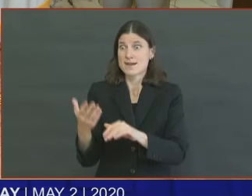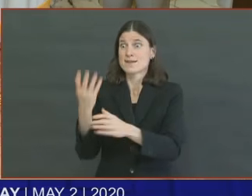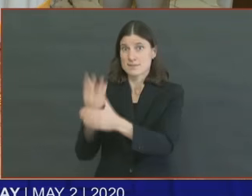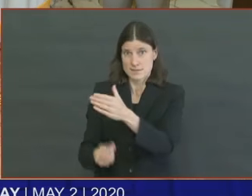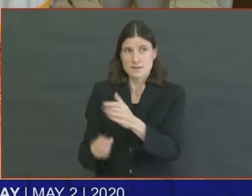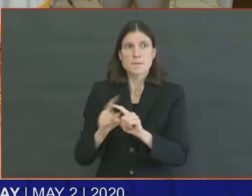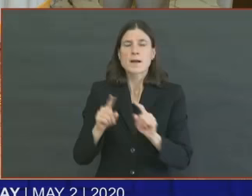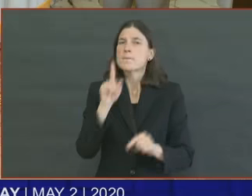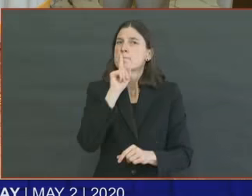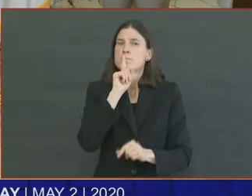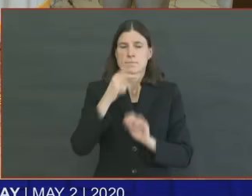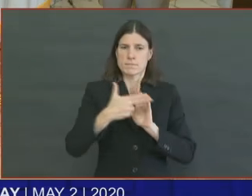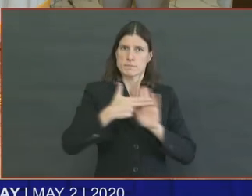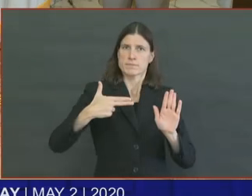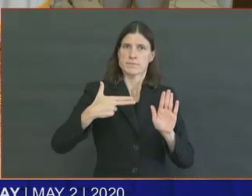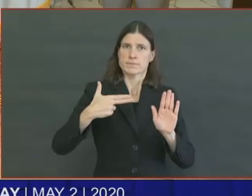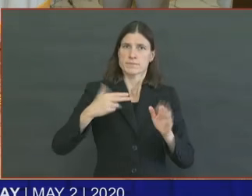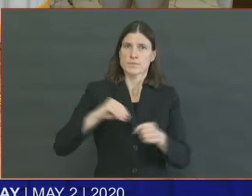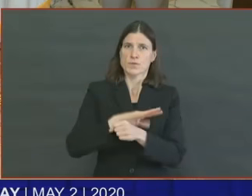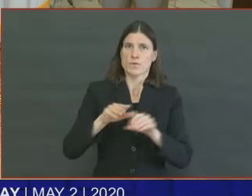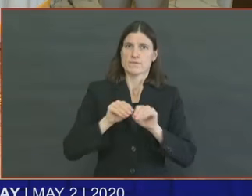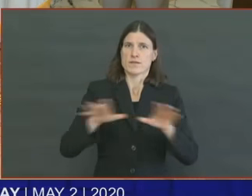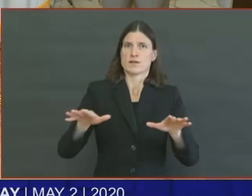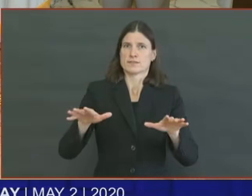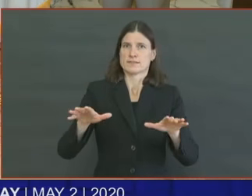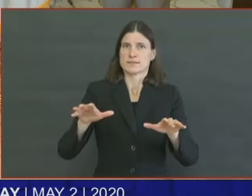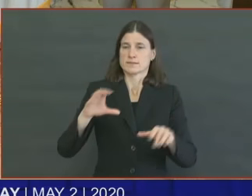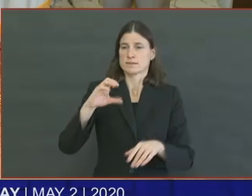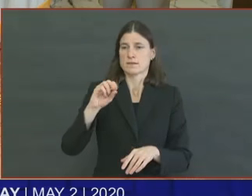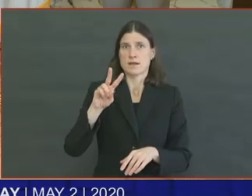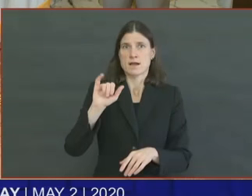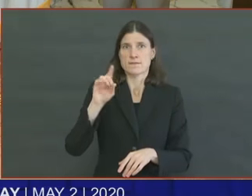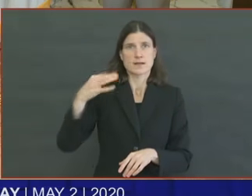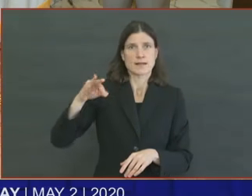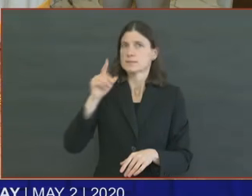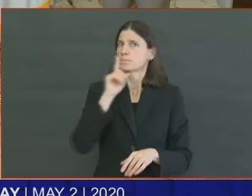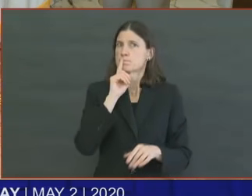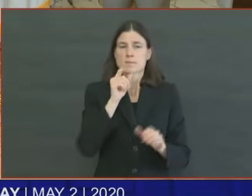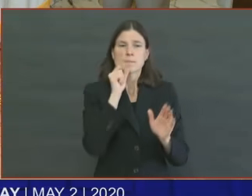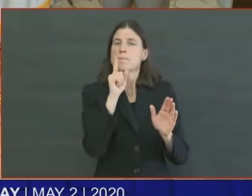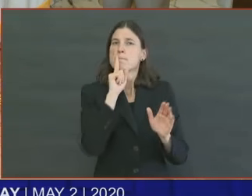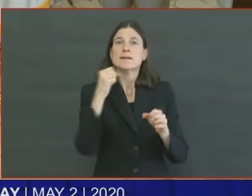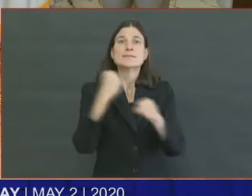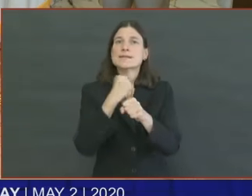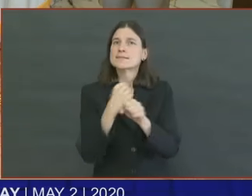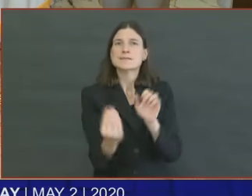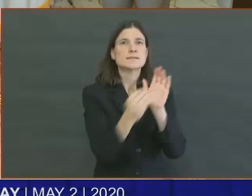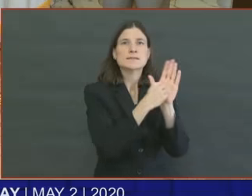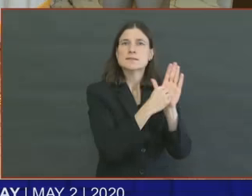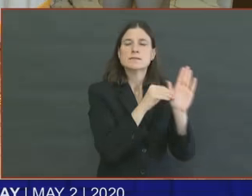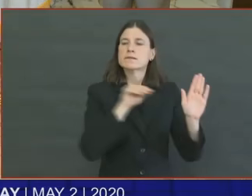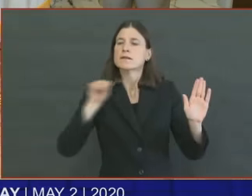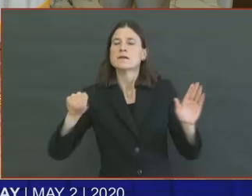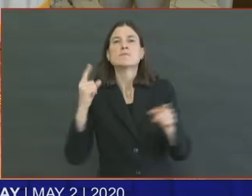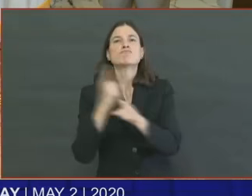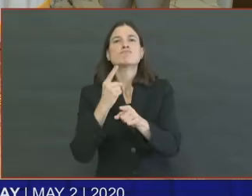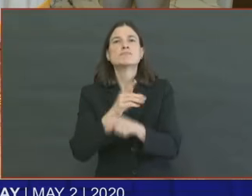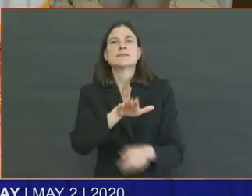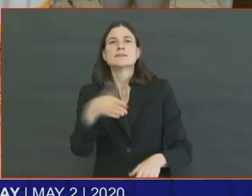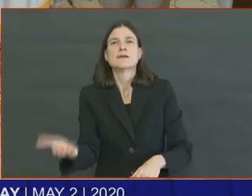that's how there can be a concern for undercounting. I will say that we do have a